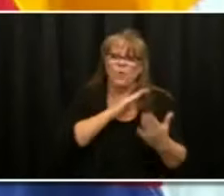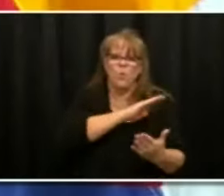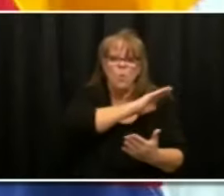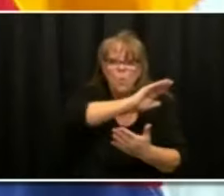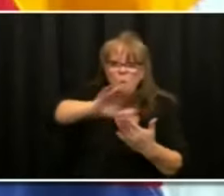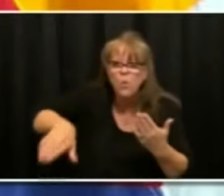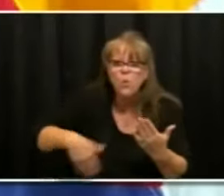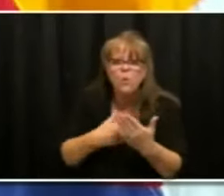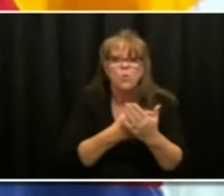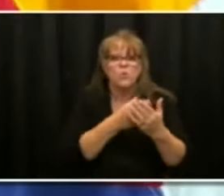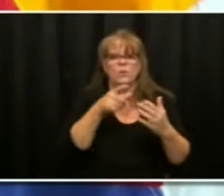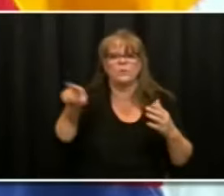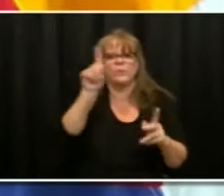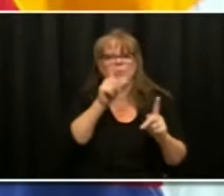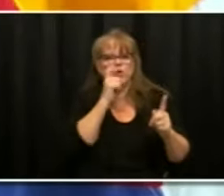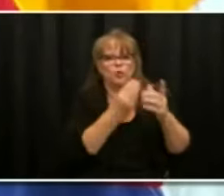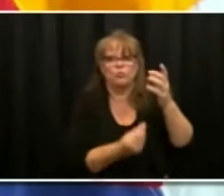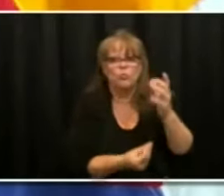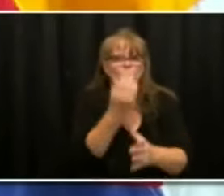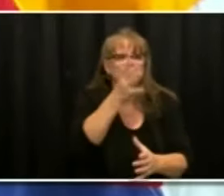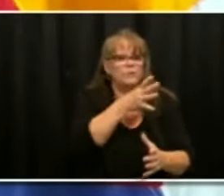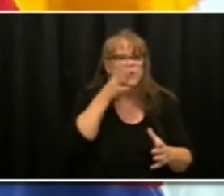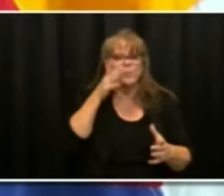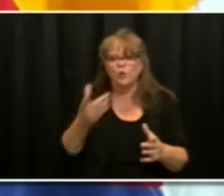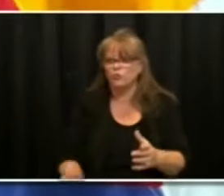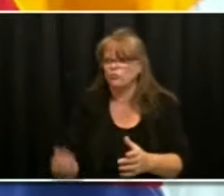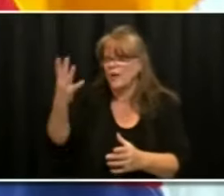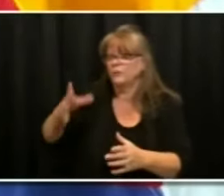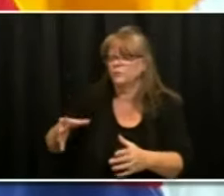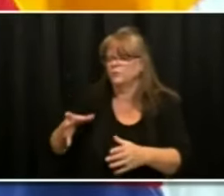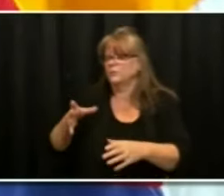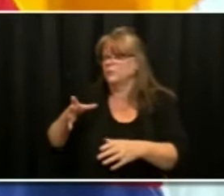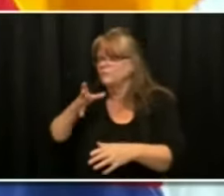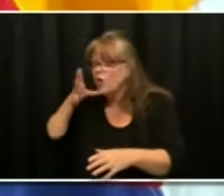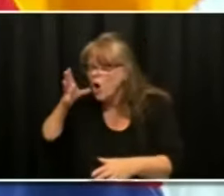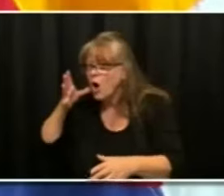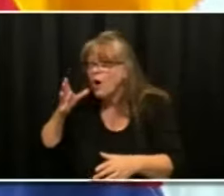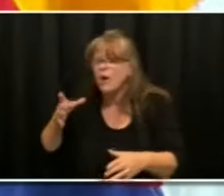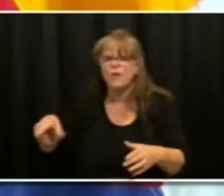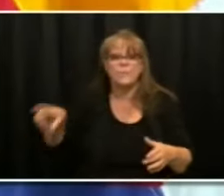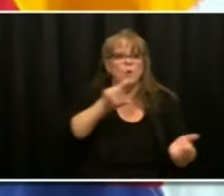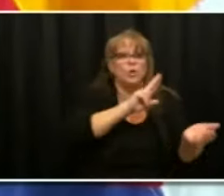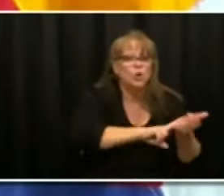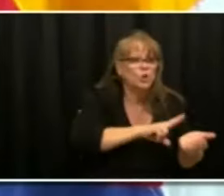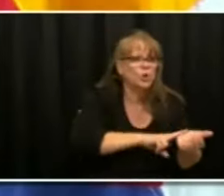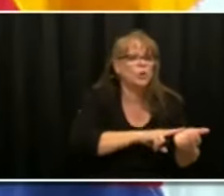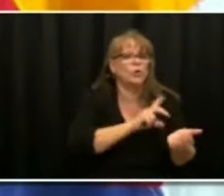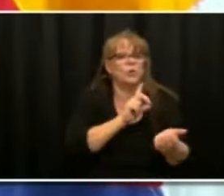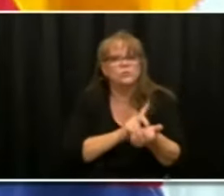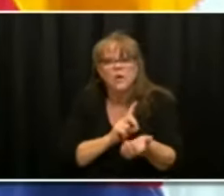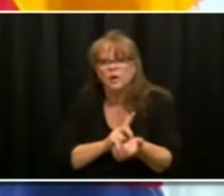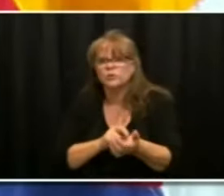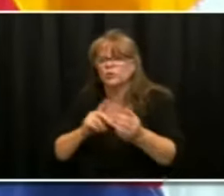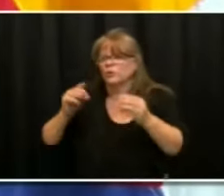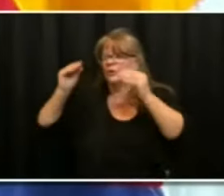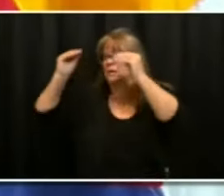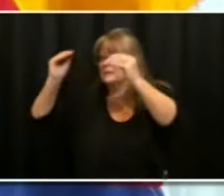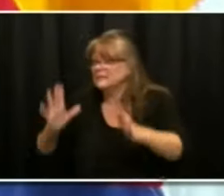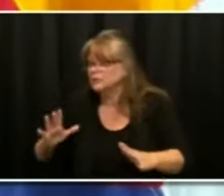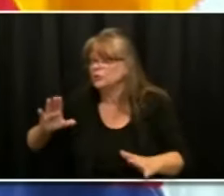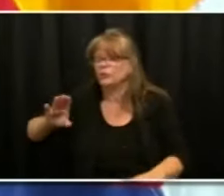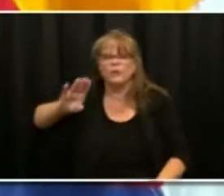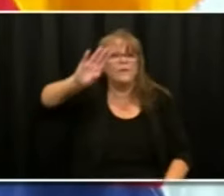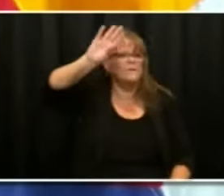Just like our doctors and nurses and firefighters and teachers, farmers and ranchers have been stepping up for Colorado